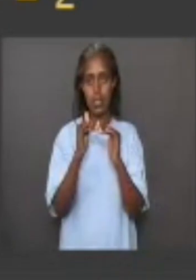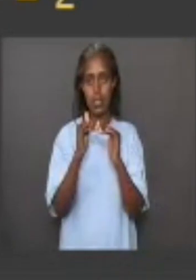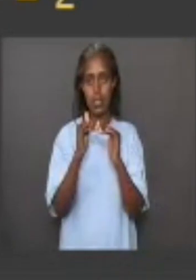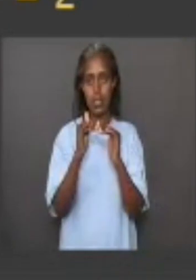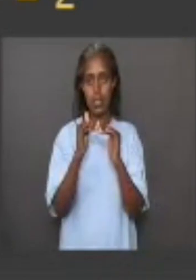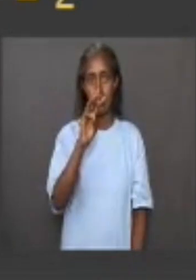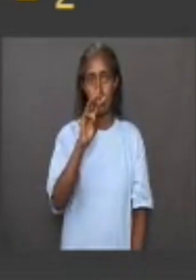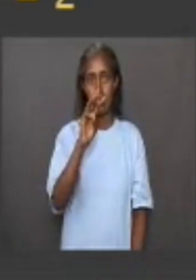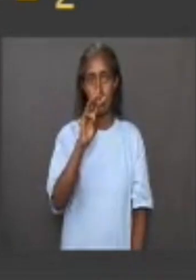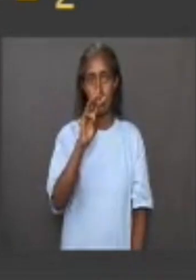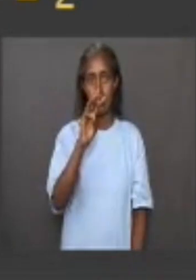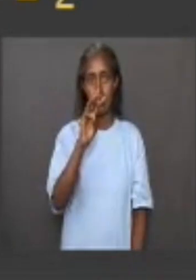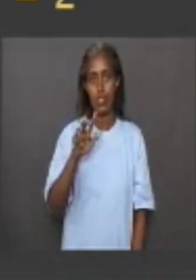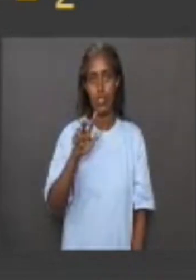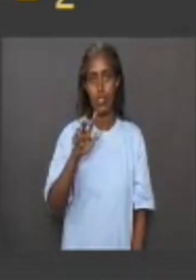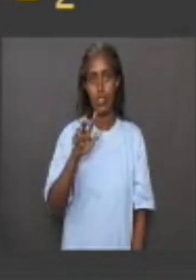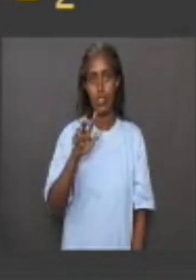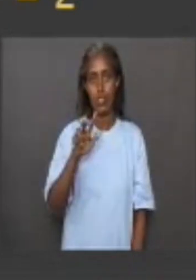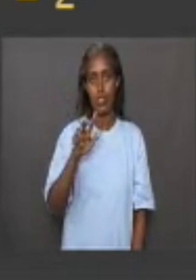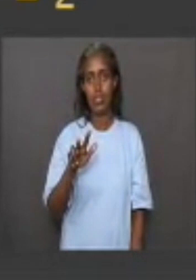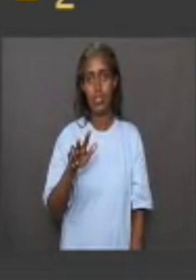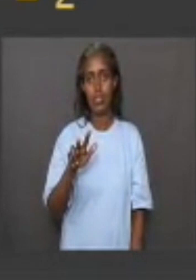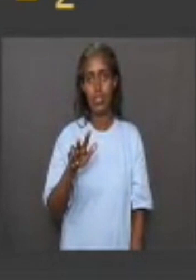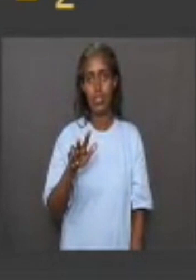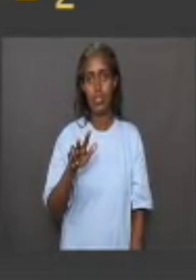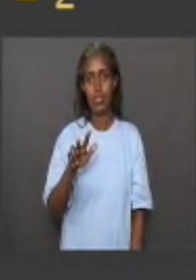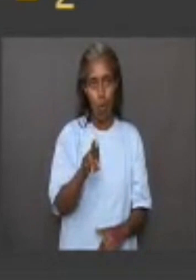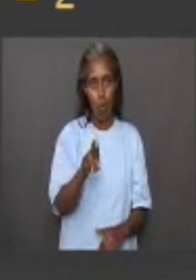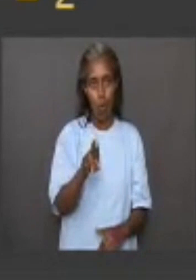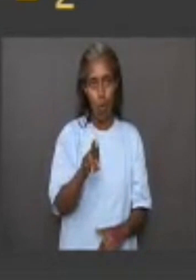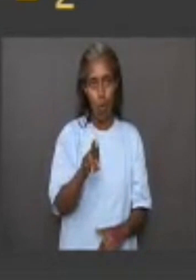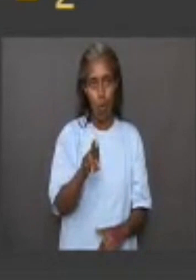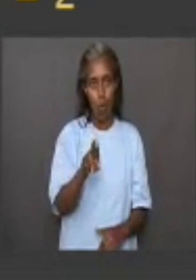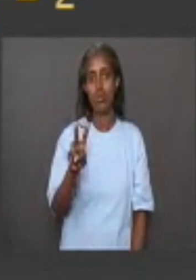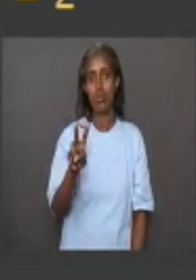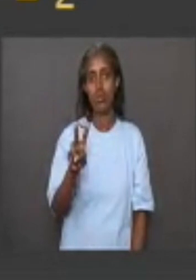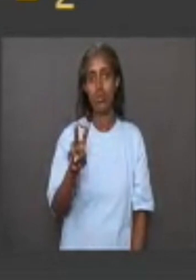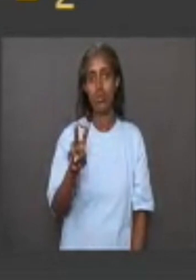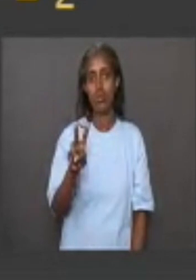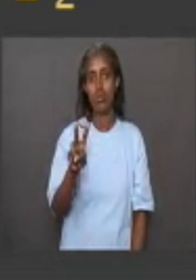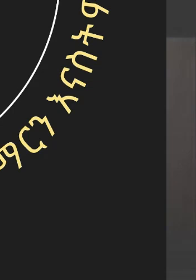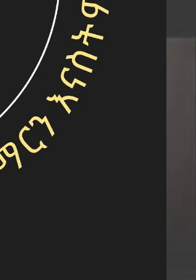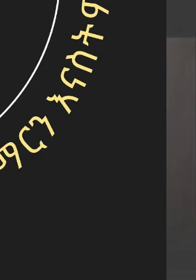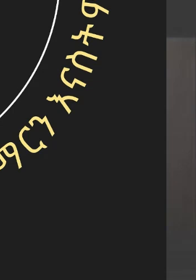over 3, or 2.